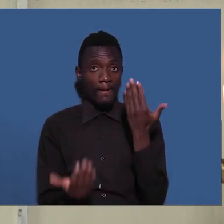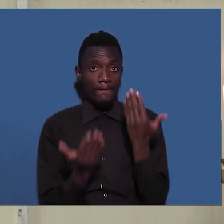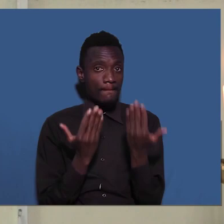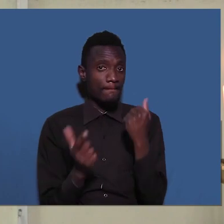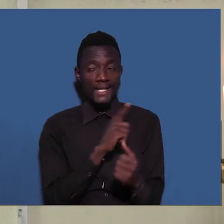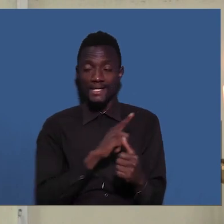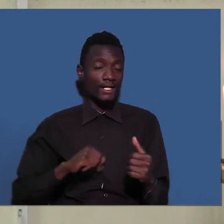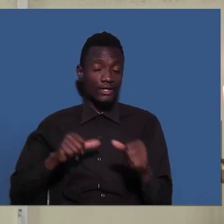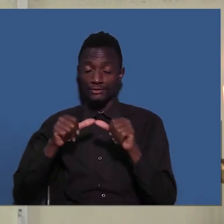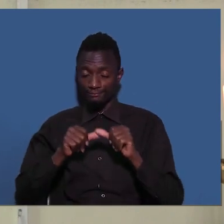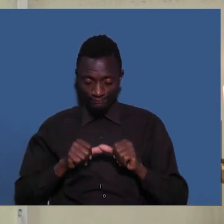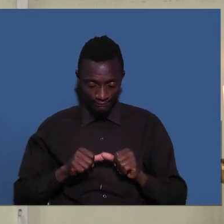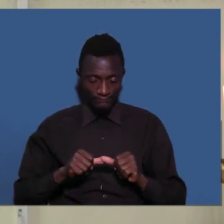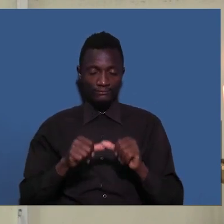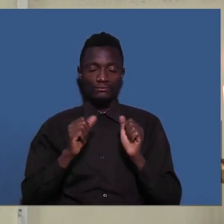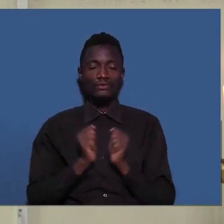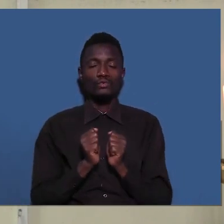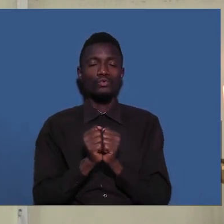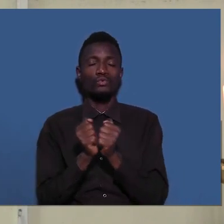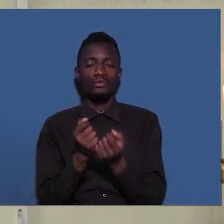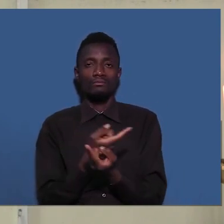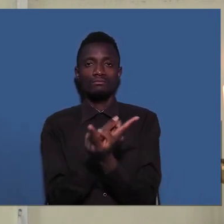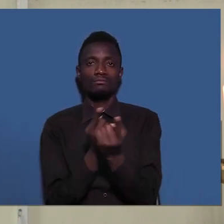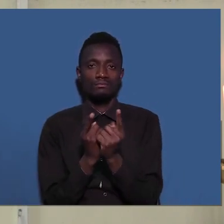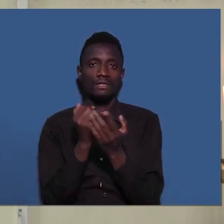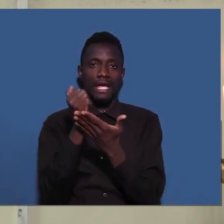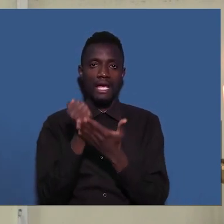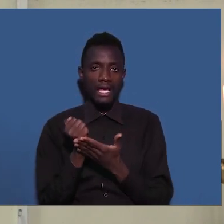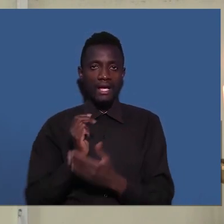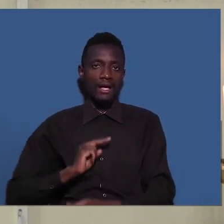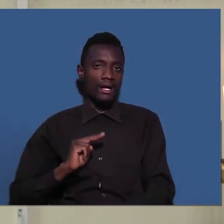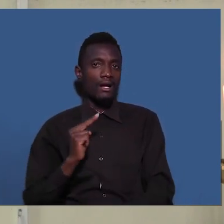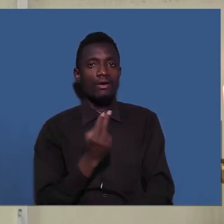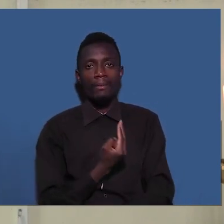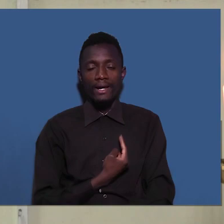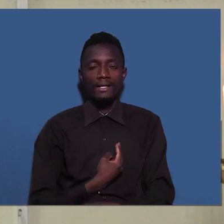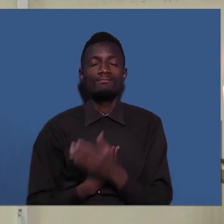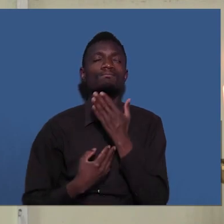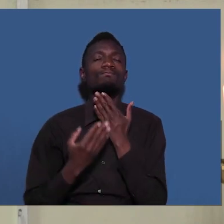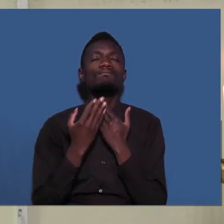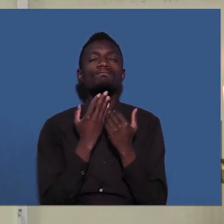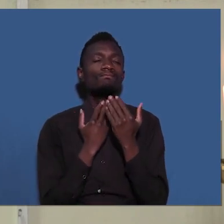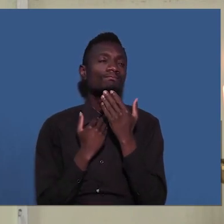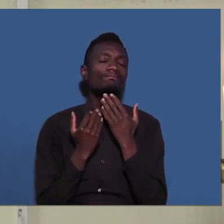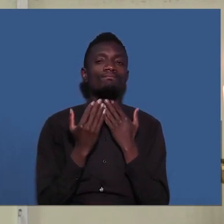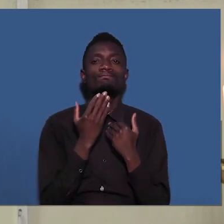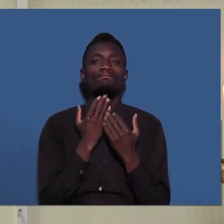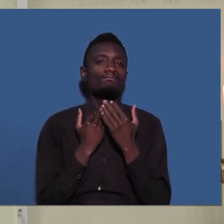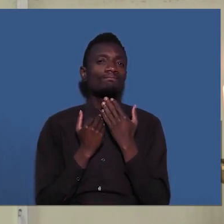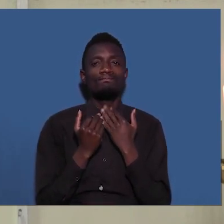with us, helping us to discern our